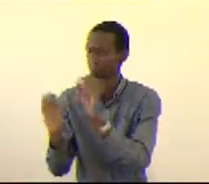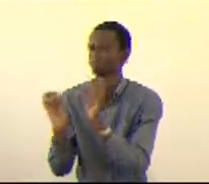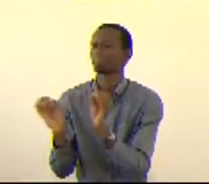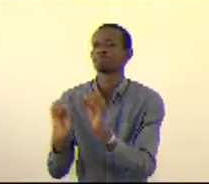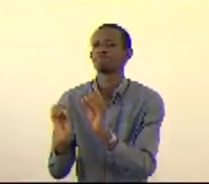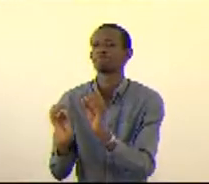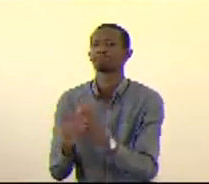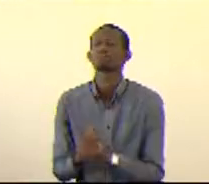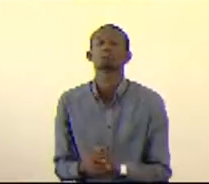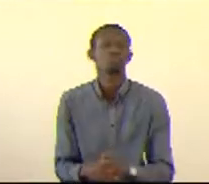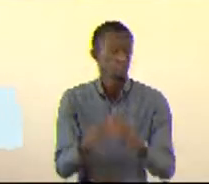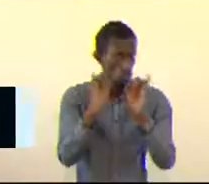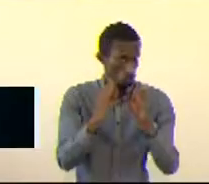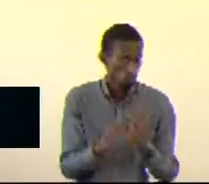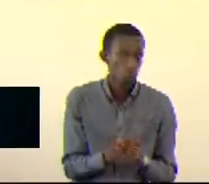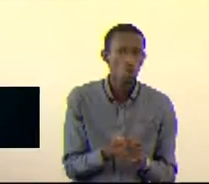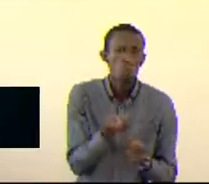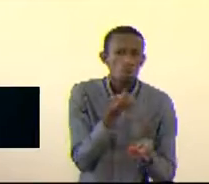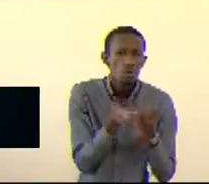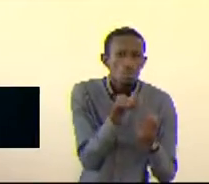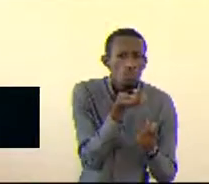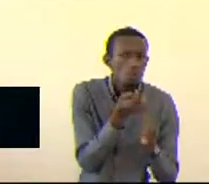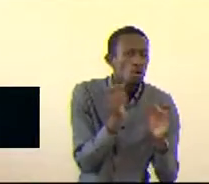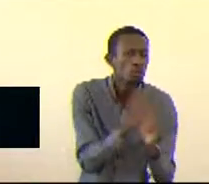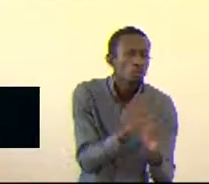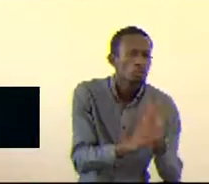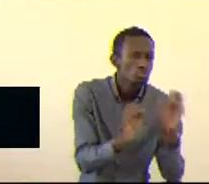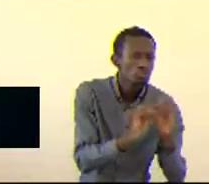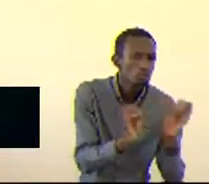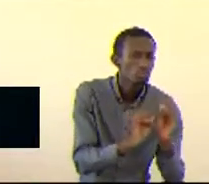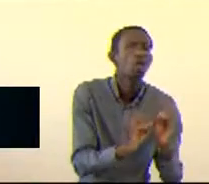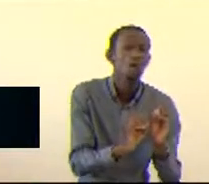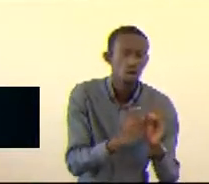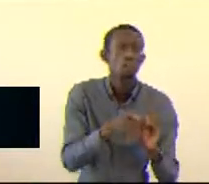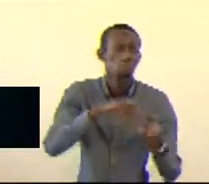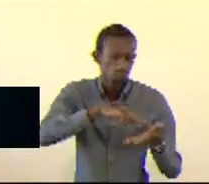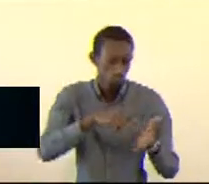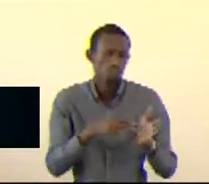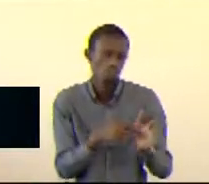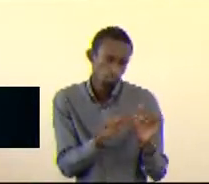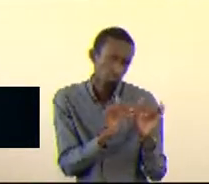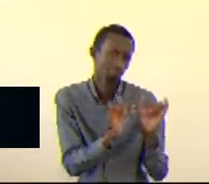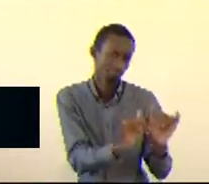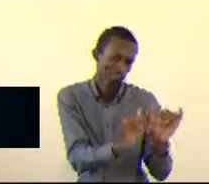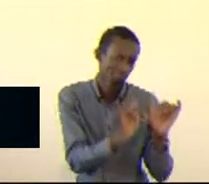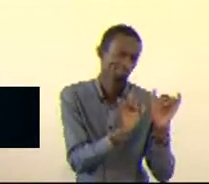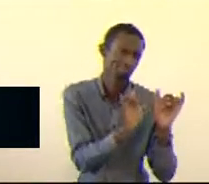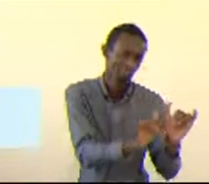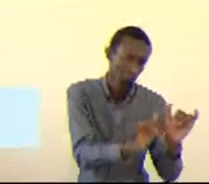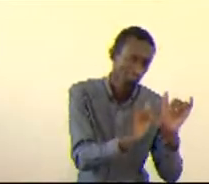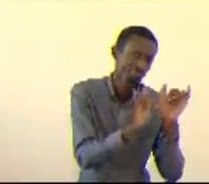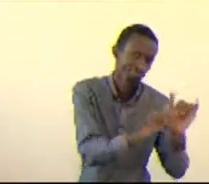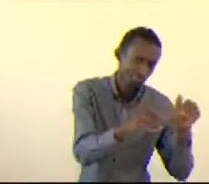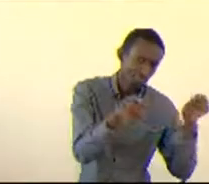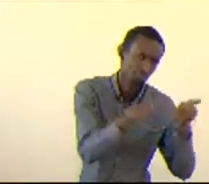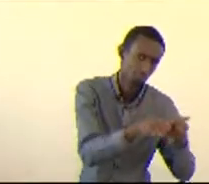curve, then it means there is a change of what? Of state. If you see the temperature is changing,